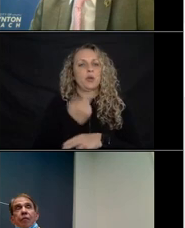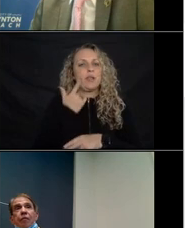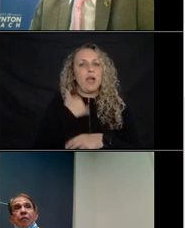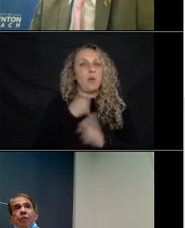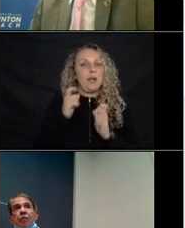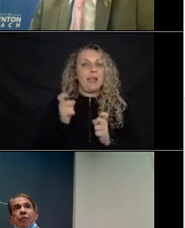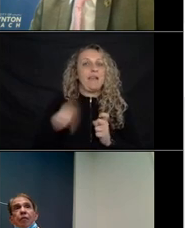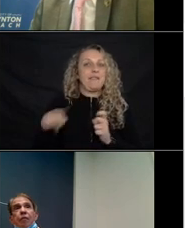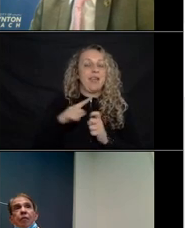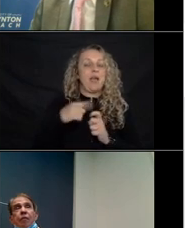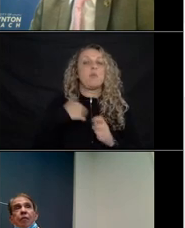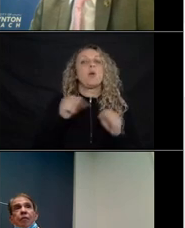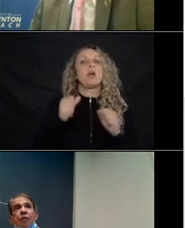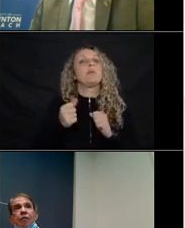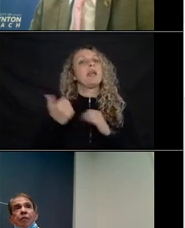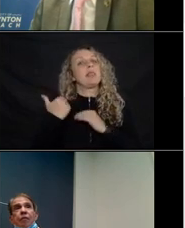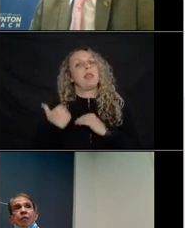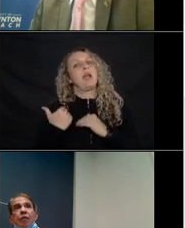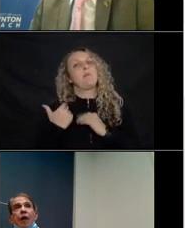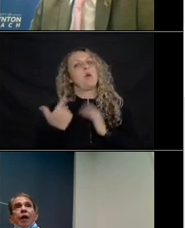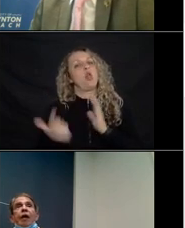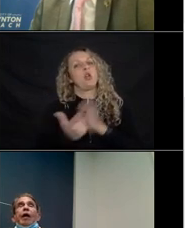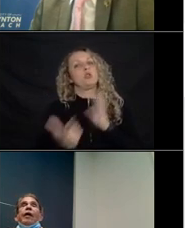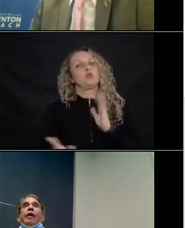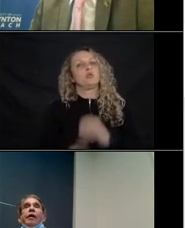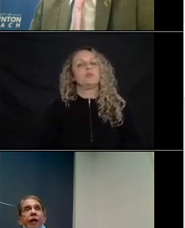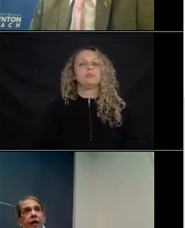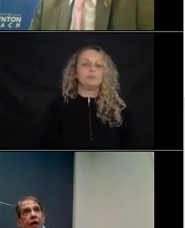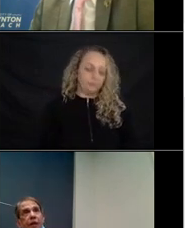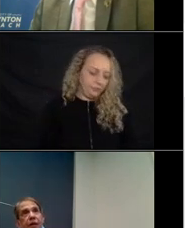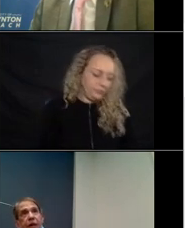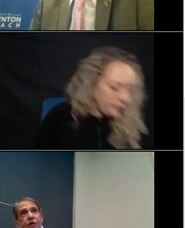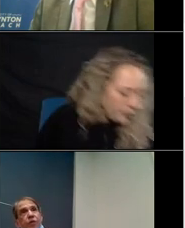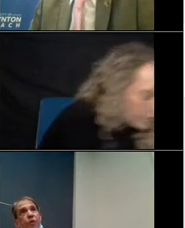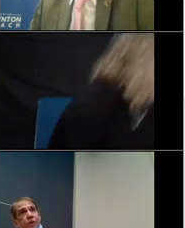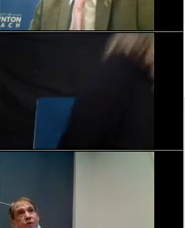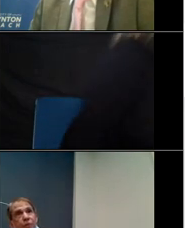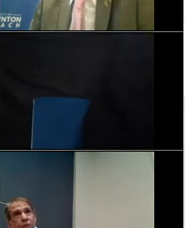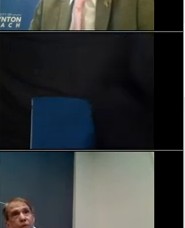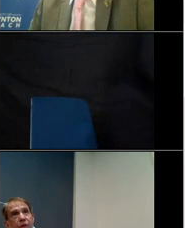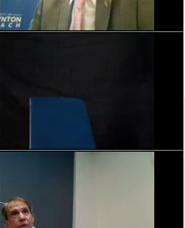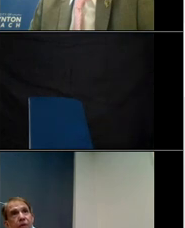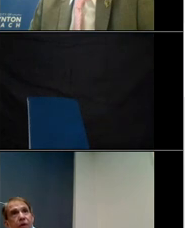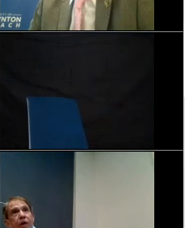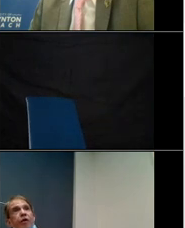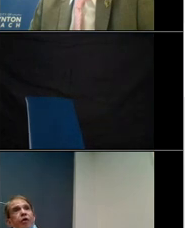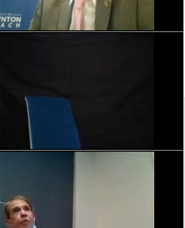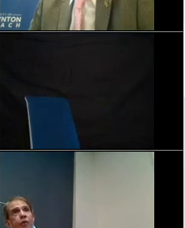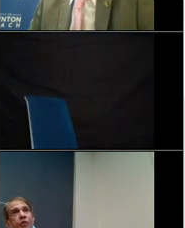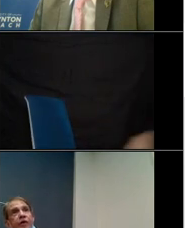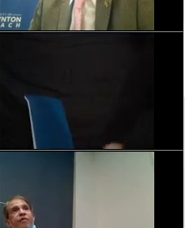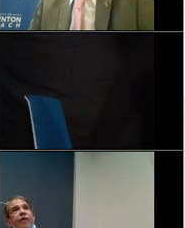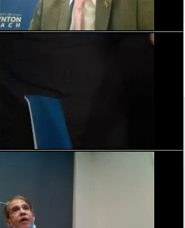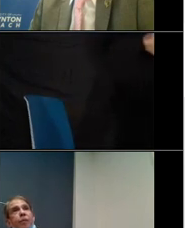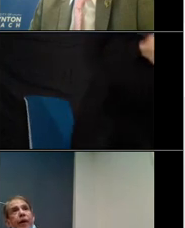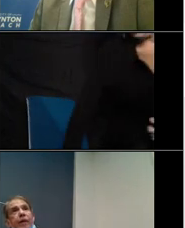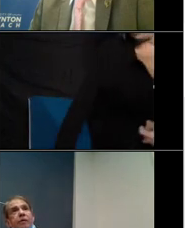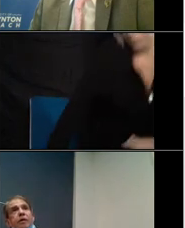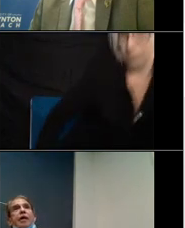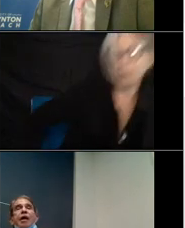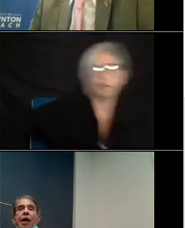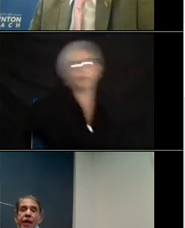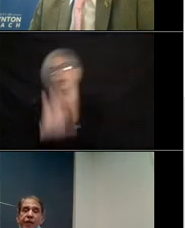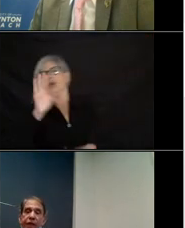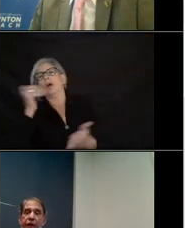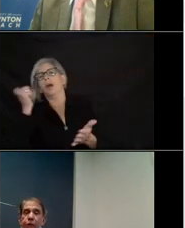gave them, we could be liable in a lawsuit. In connection with this approval? Yes. You're approving the final